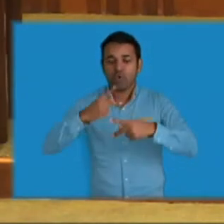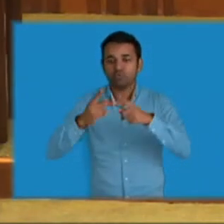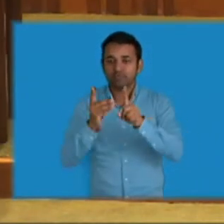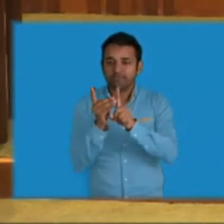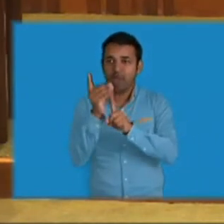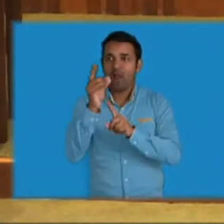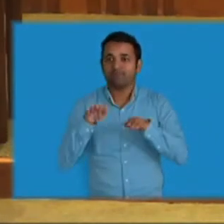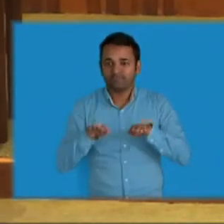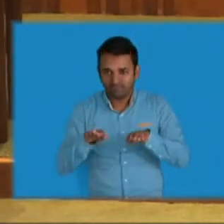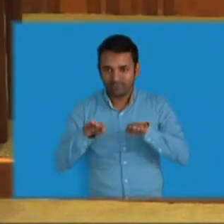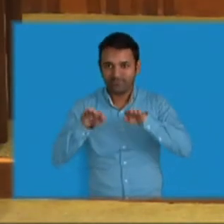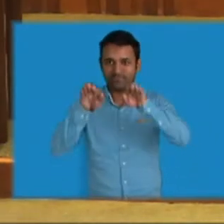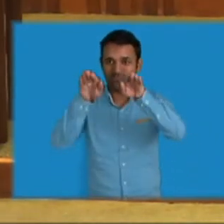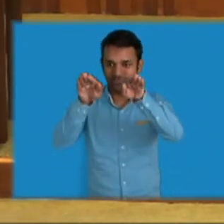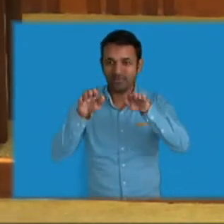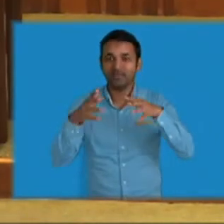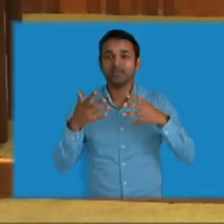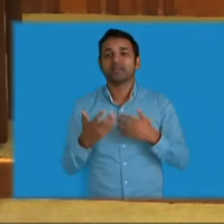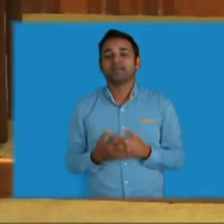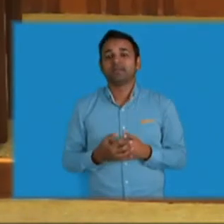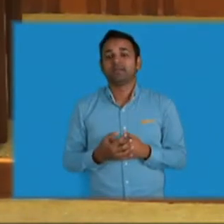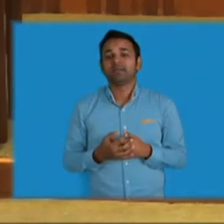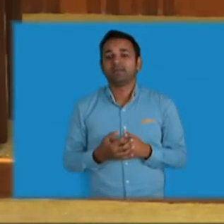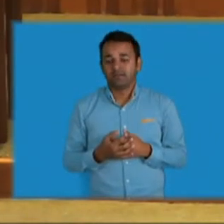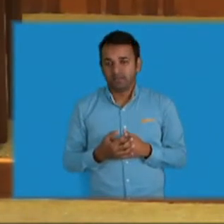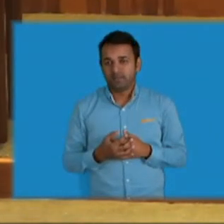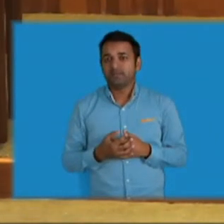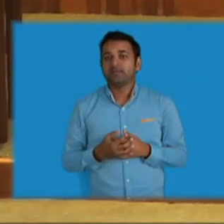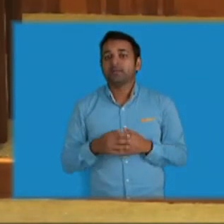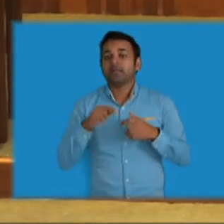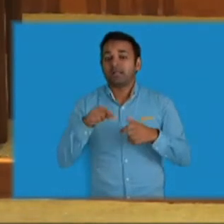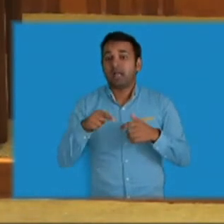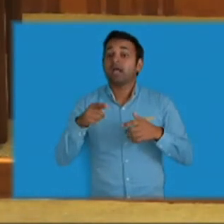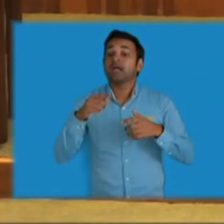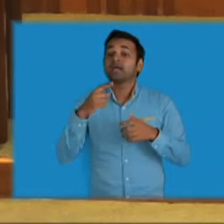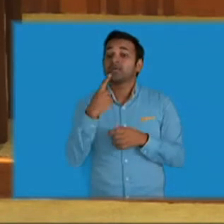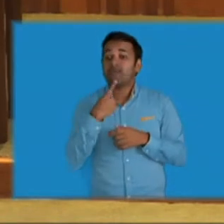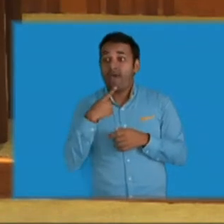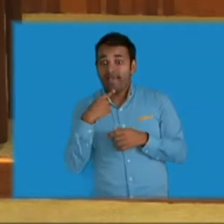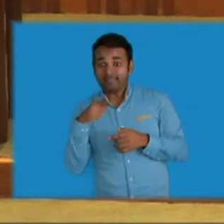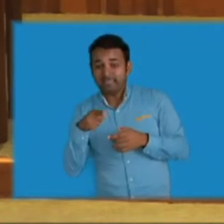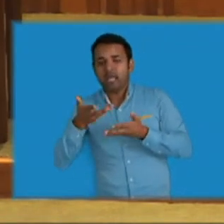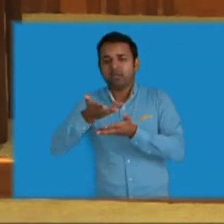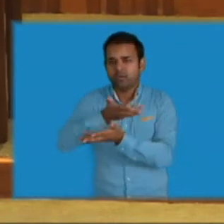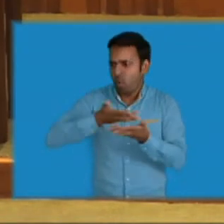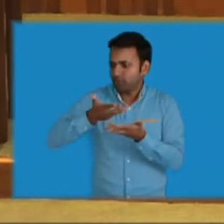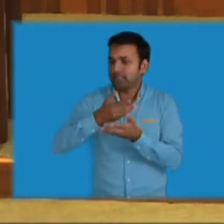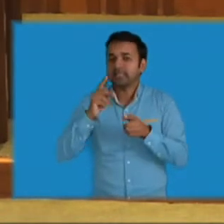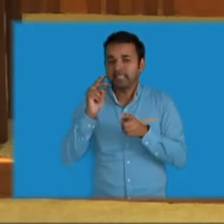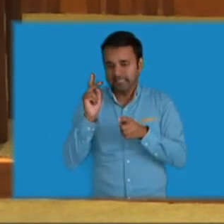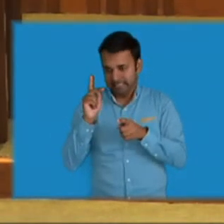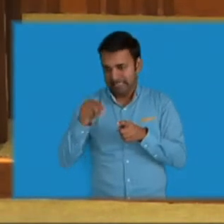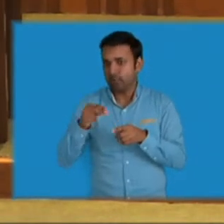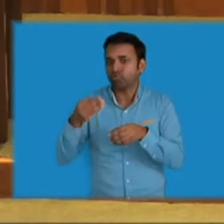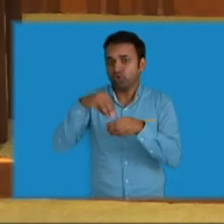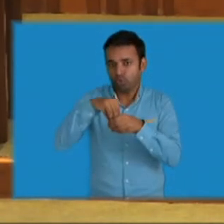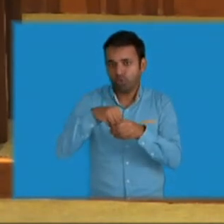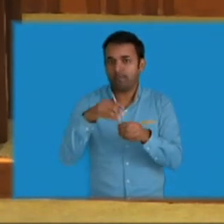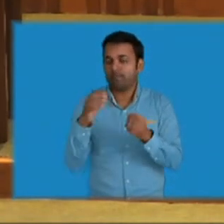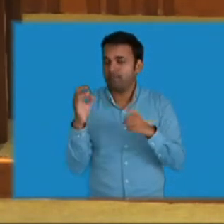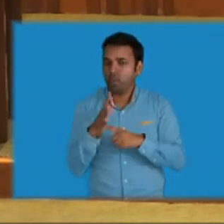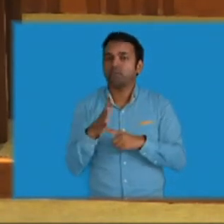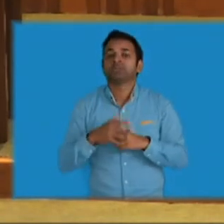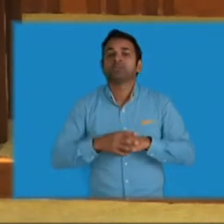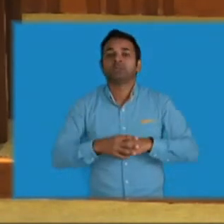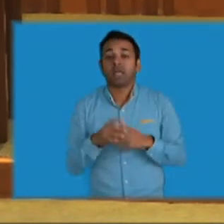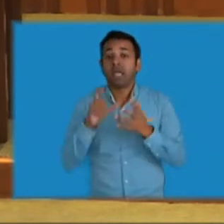negotiations. Because they are very, very important, and ultimately the benefits that we will derive from COP23 presidency